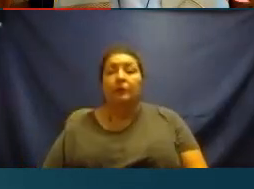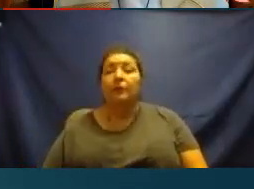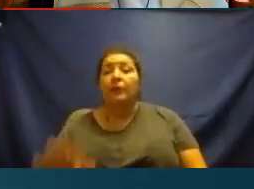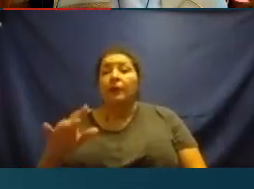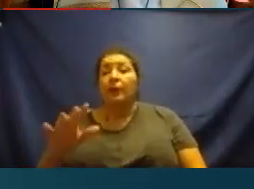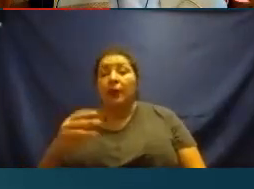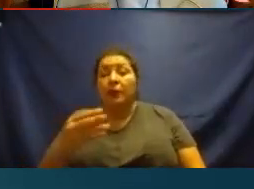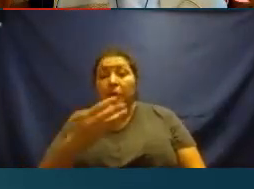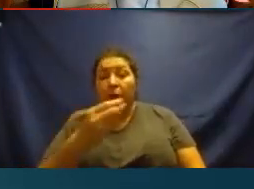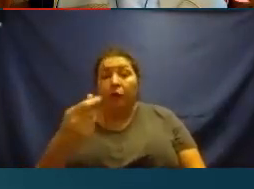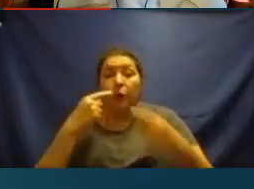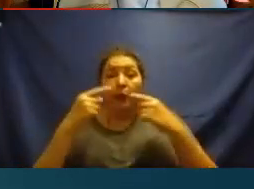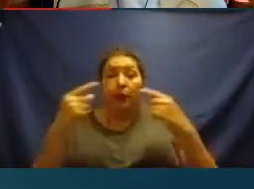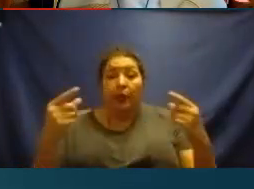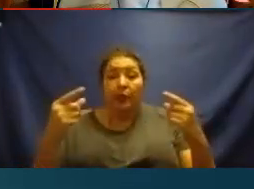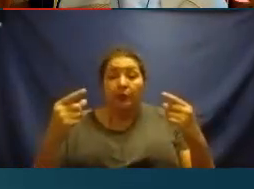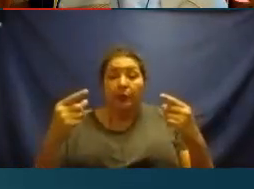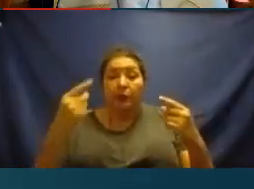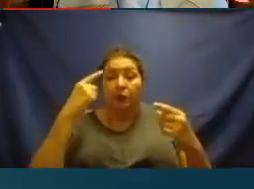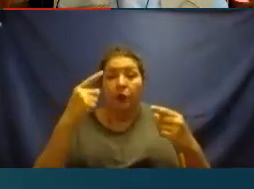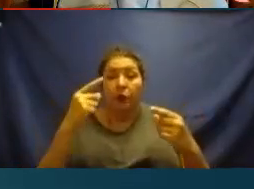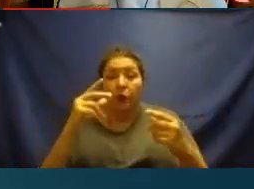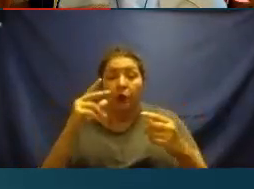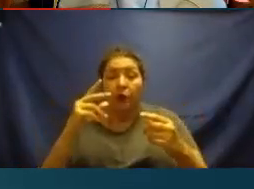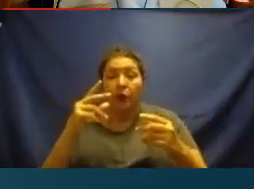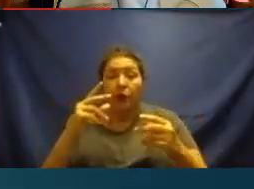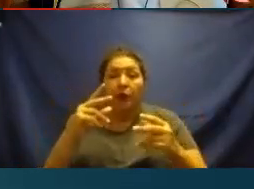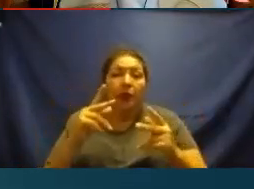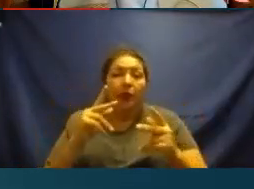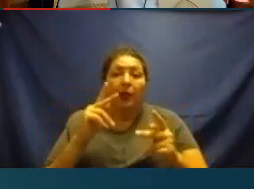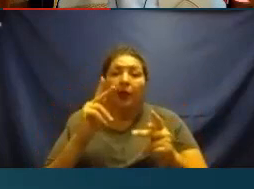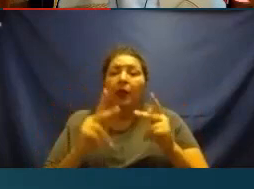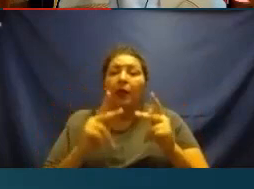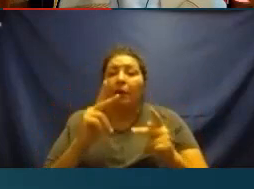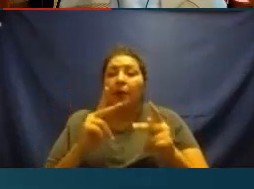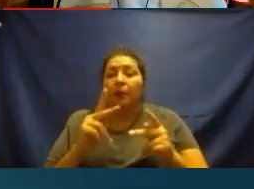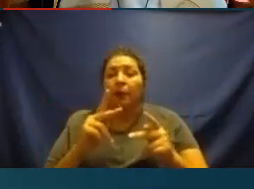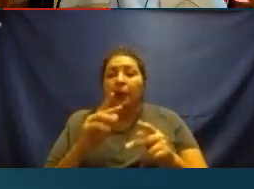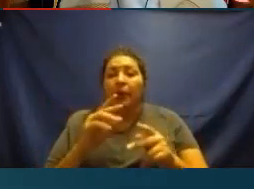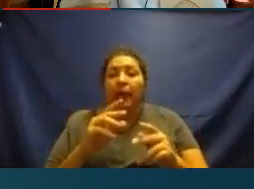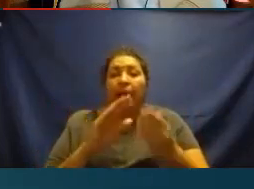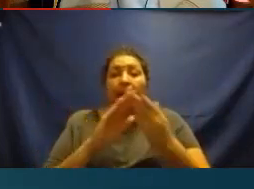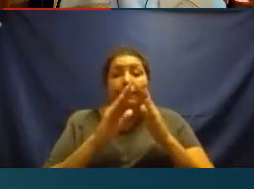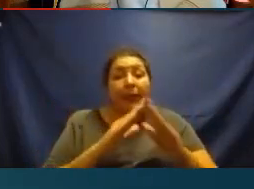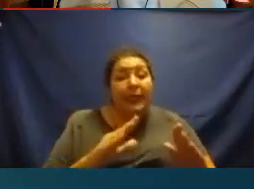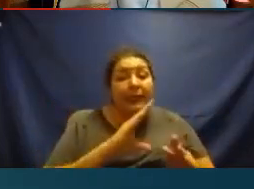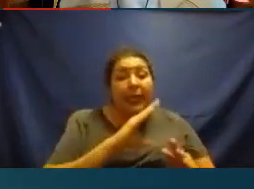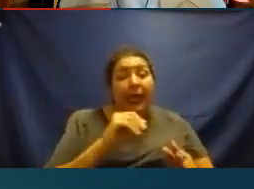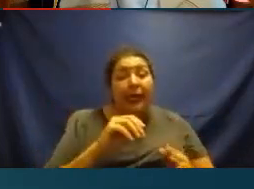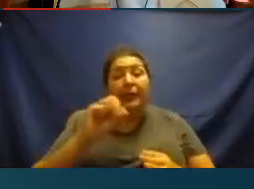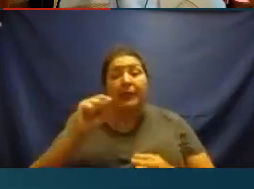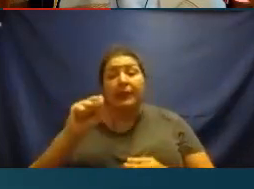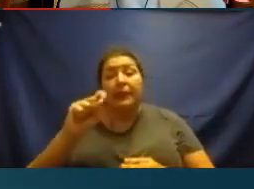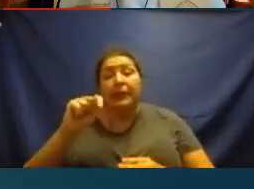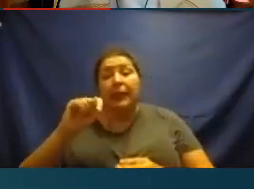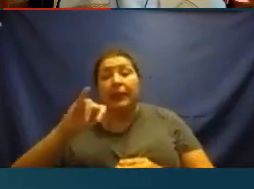A few announcements for the parishioners of Peace and St. John's. A couple of people